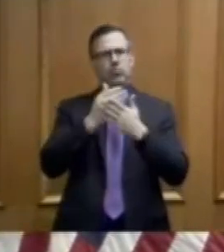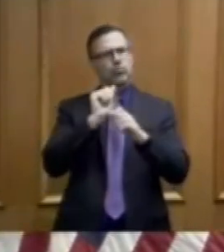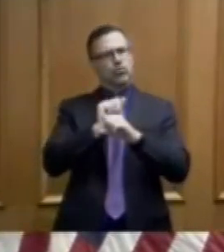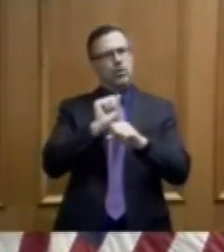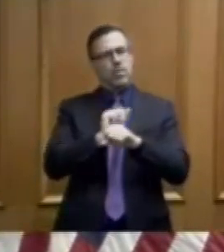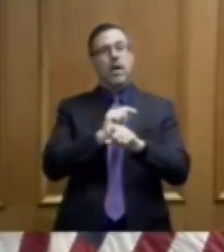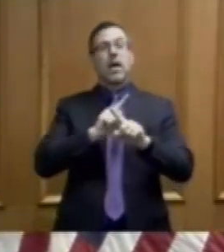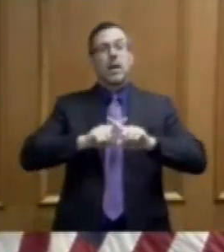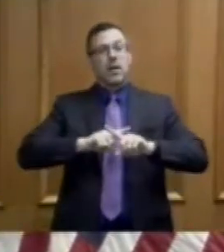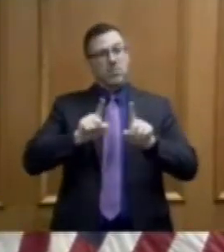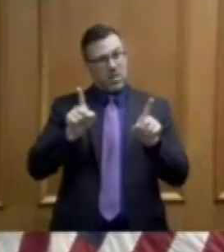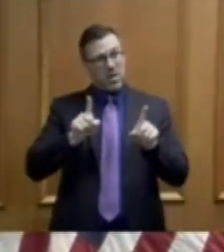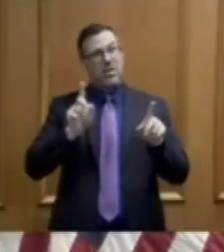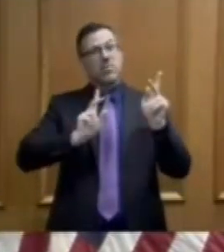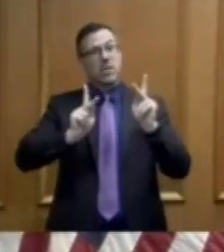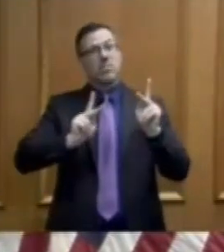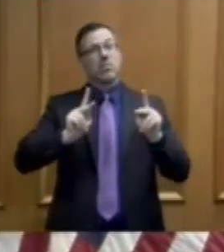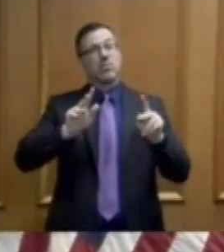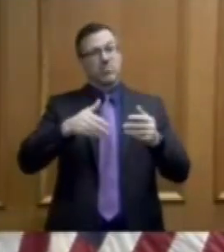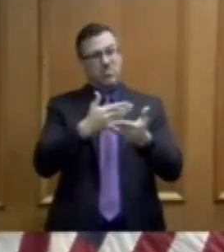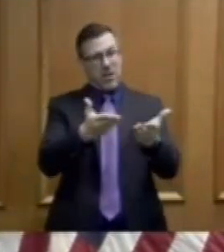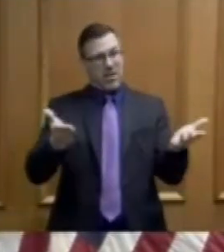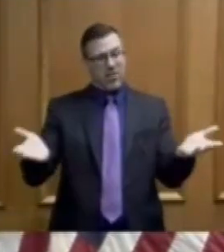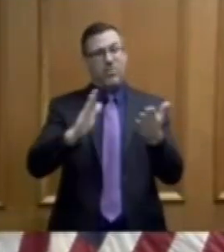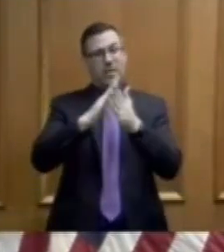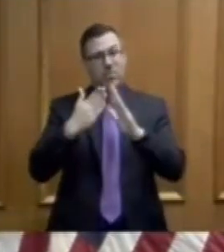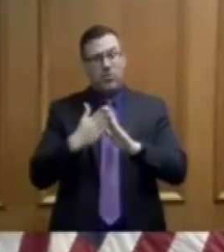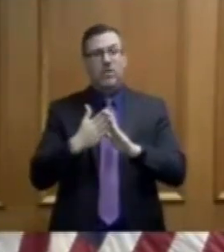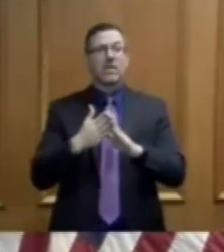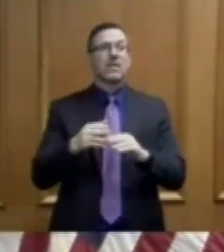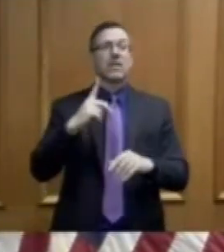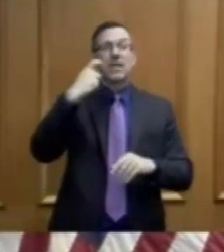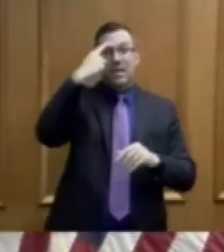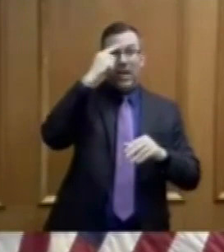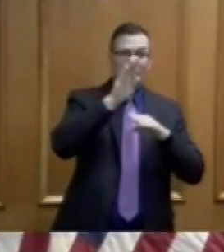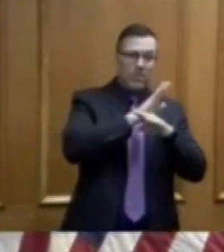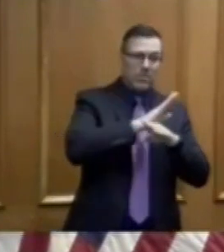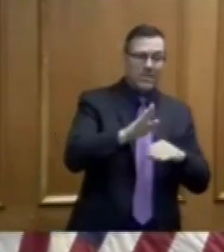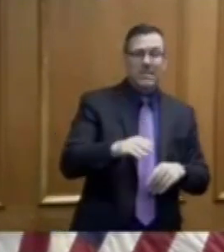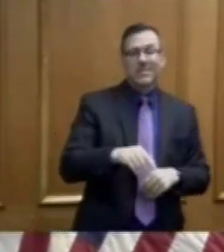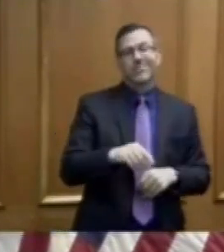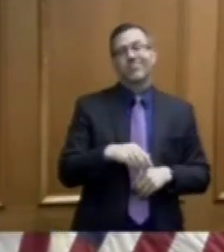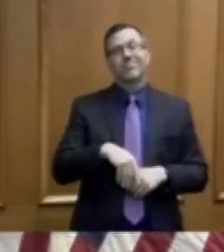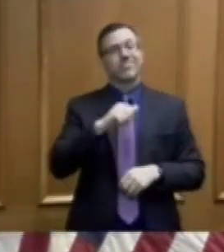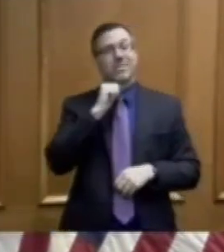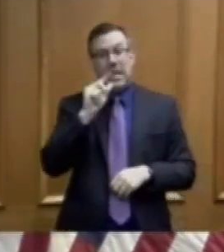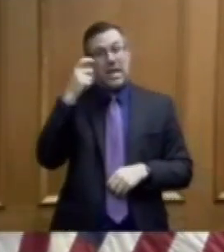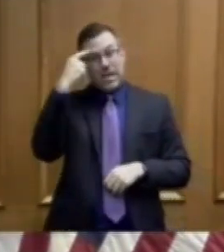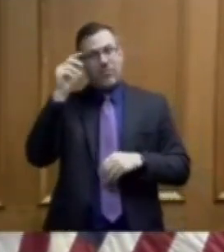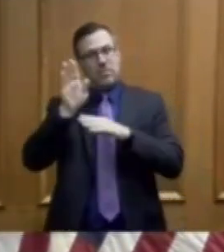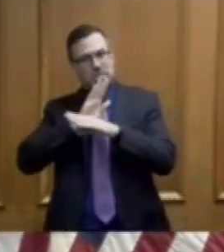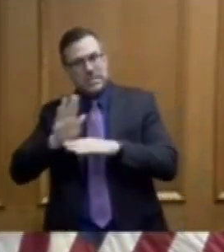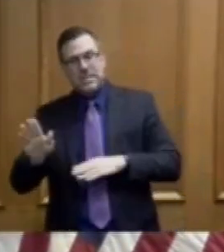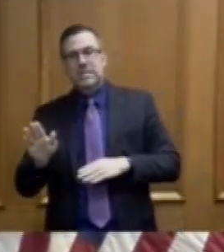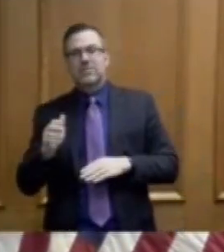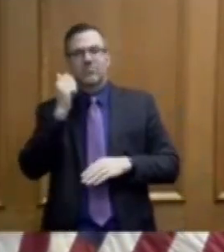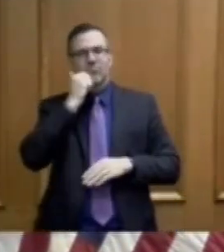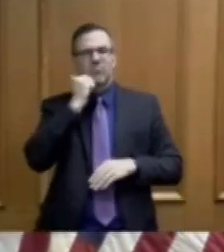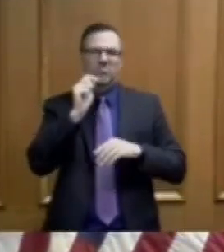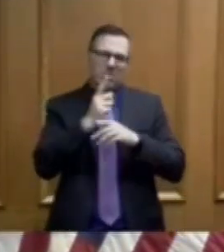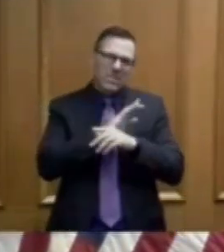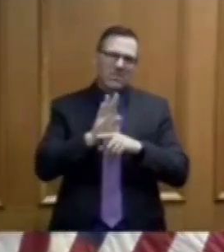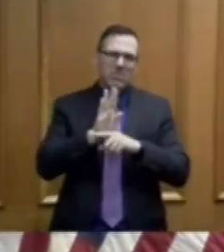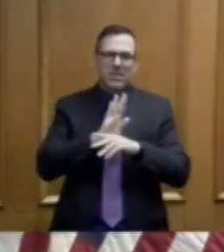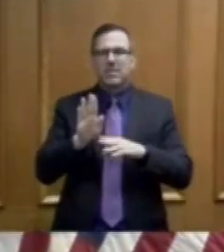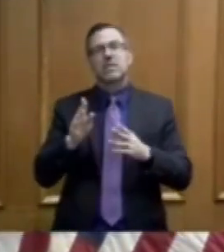that people out there in the communities, private providers, nonprofits, companies across the state that are helping us in our efforts